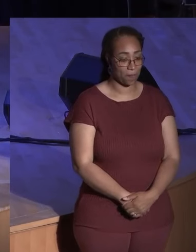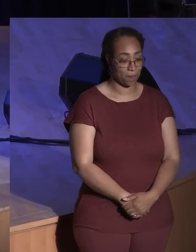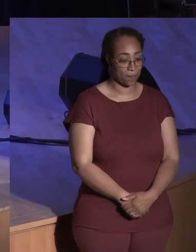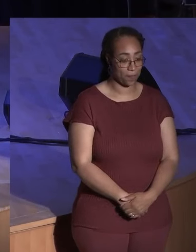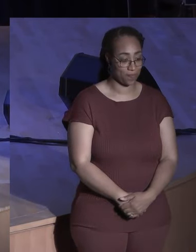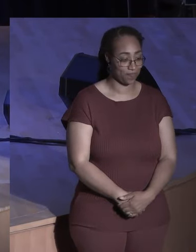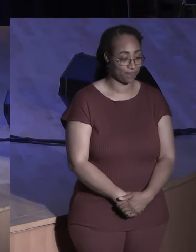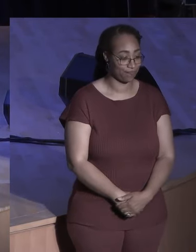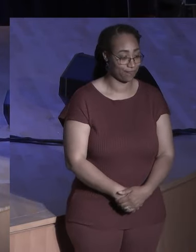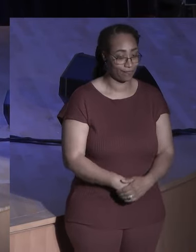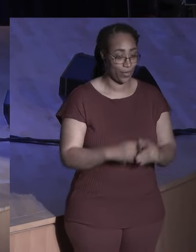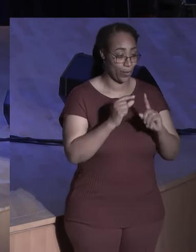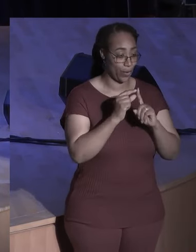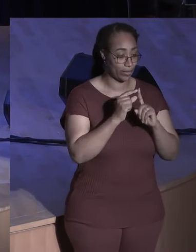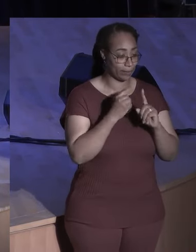Good morning, everybody.